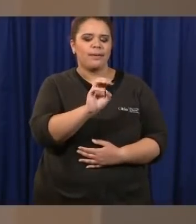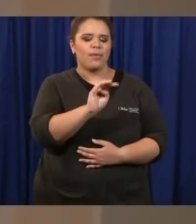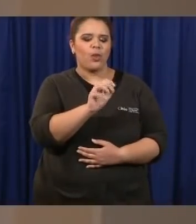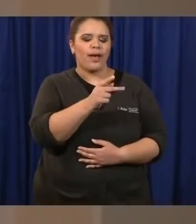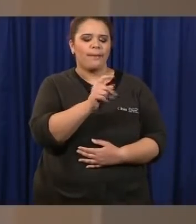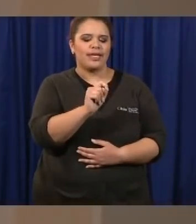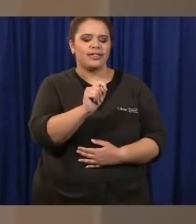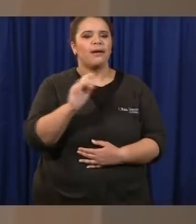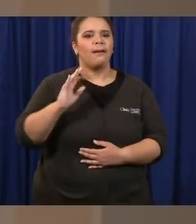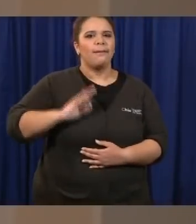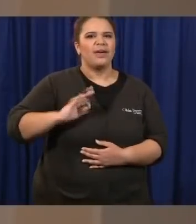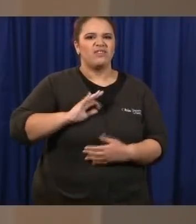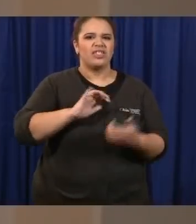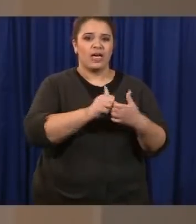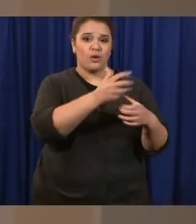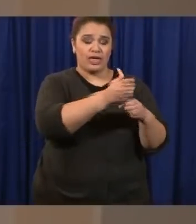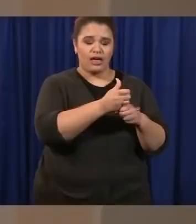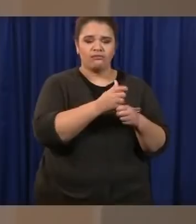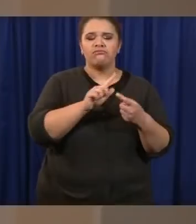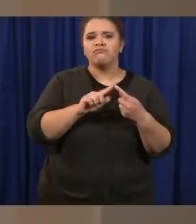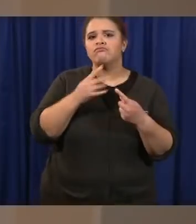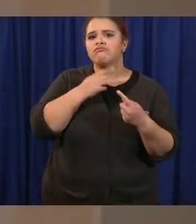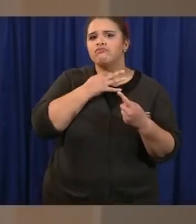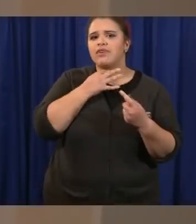claims are still pending?